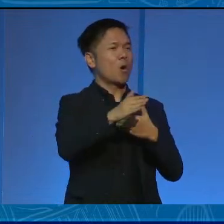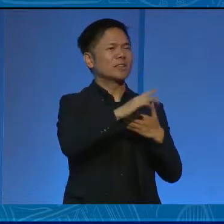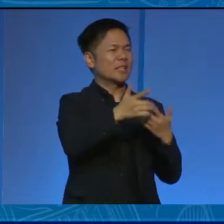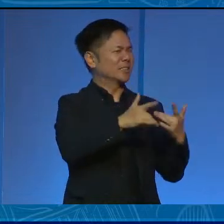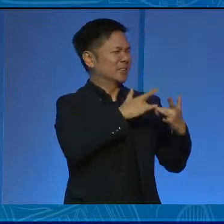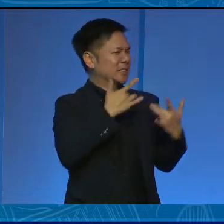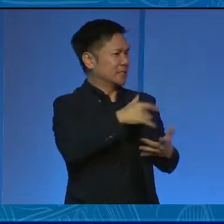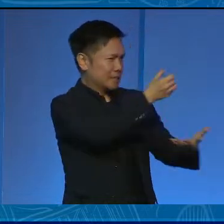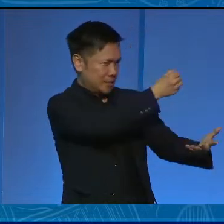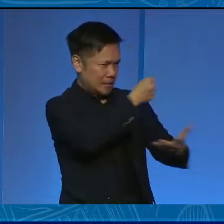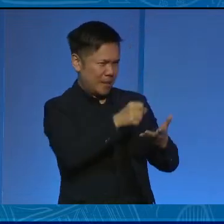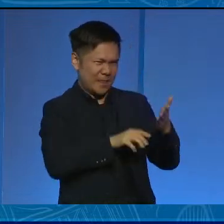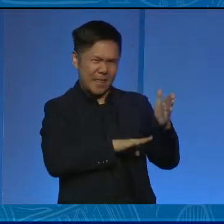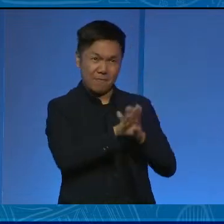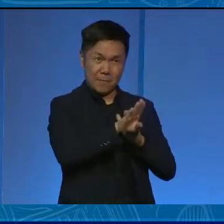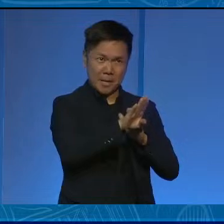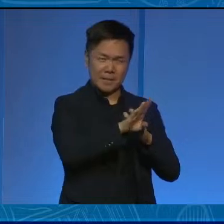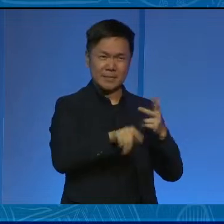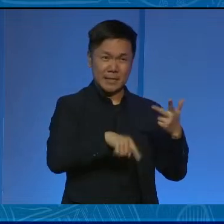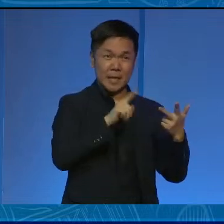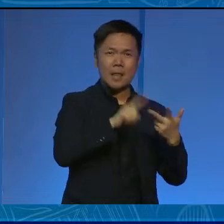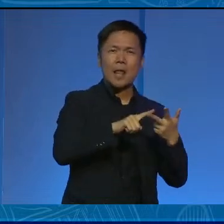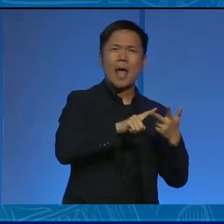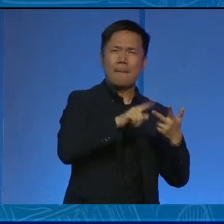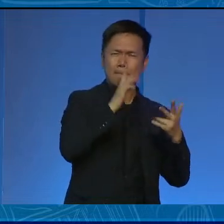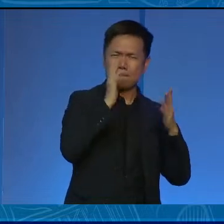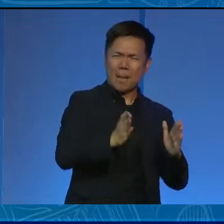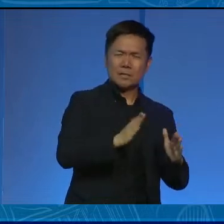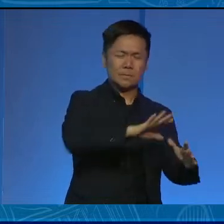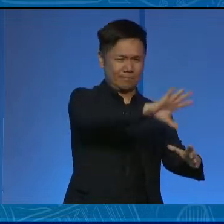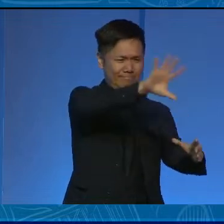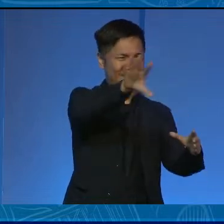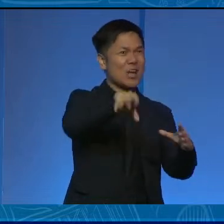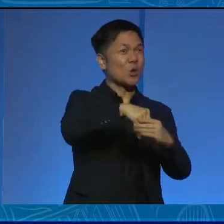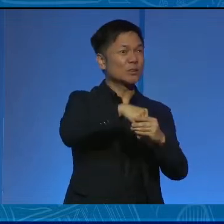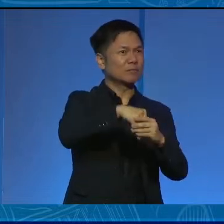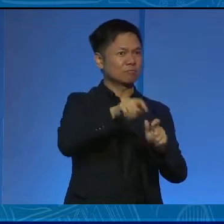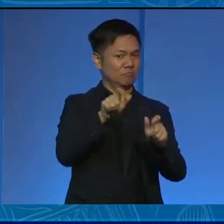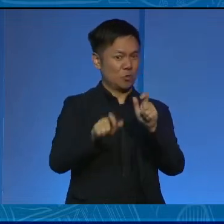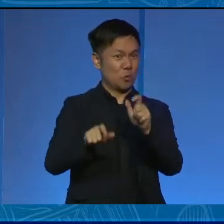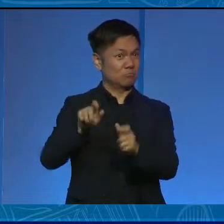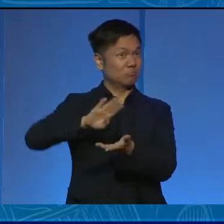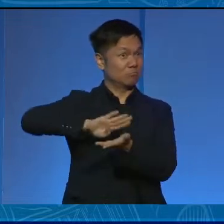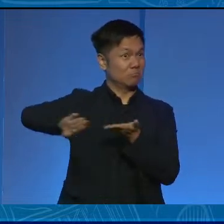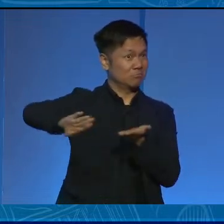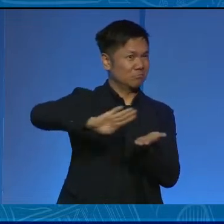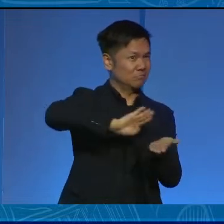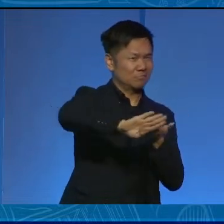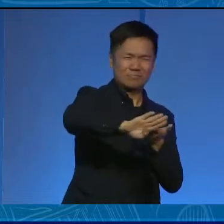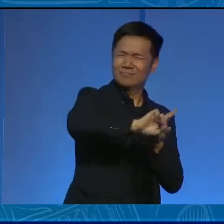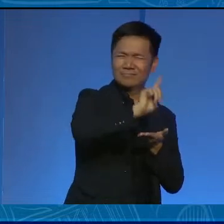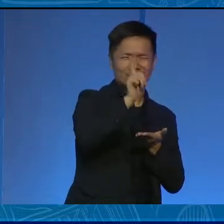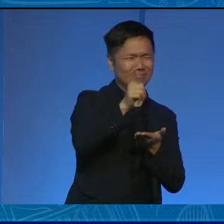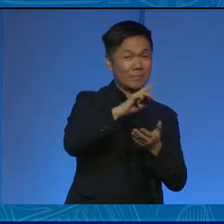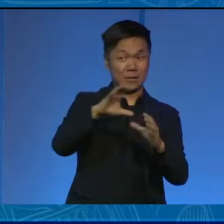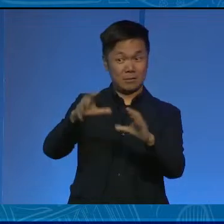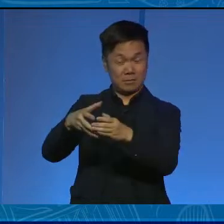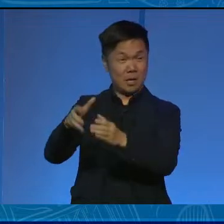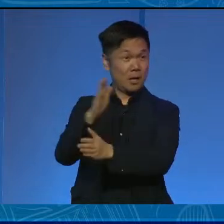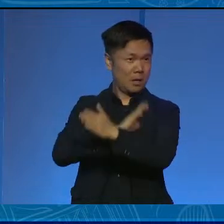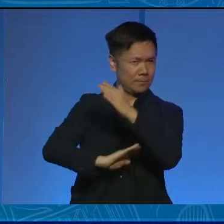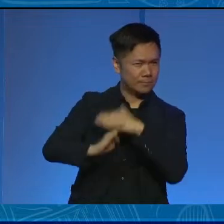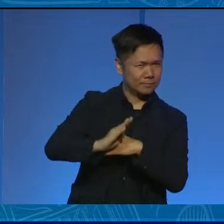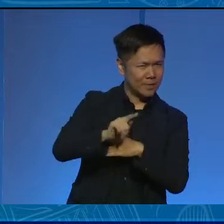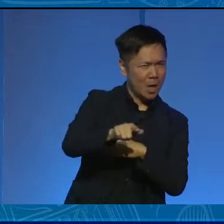development partners, and a truly inclusive approach. One that engages women, persons with